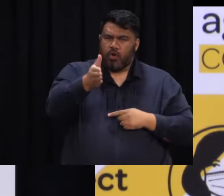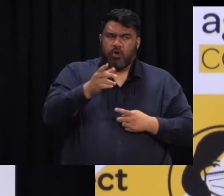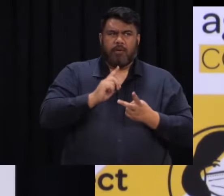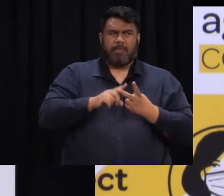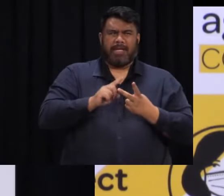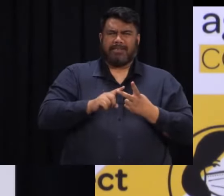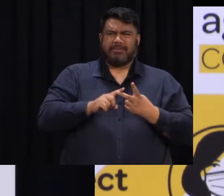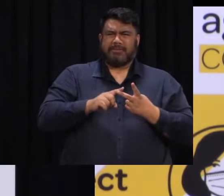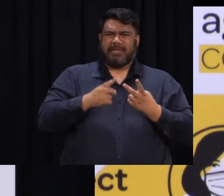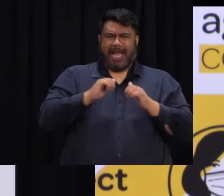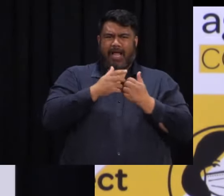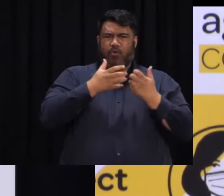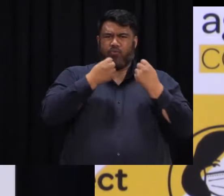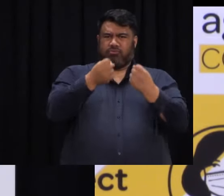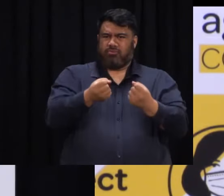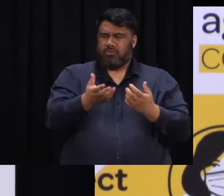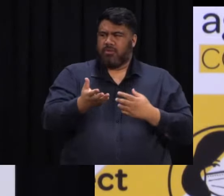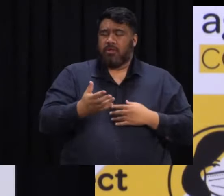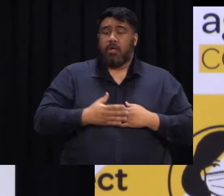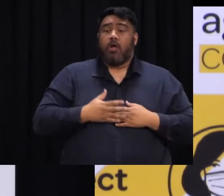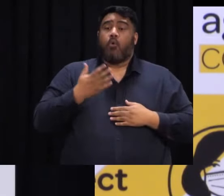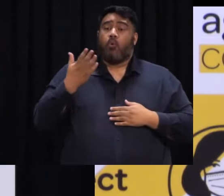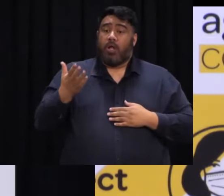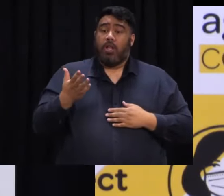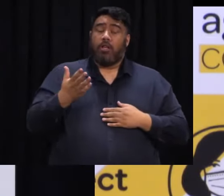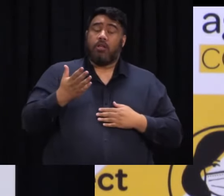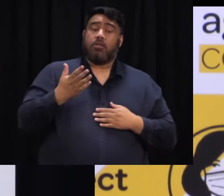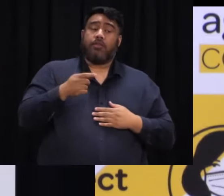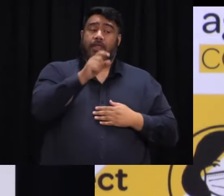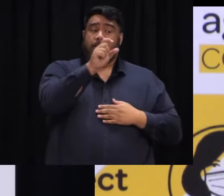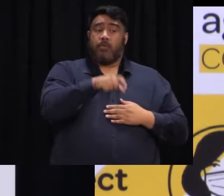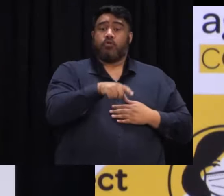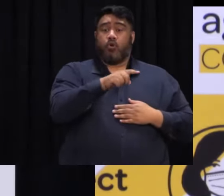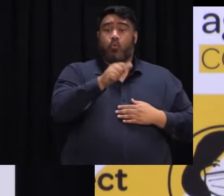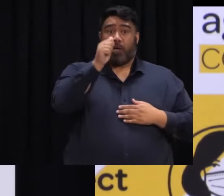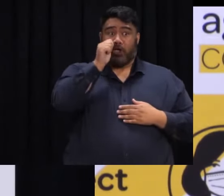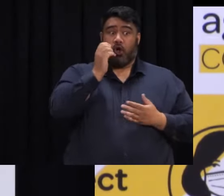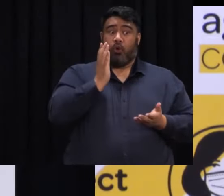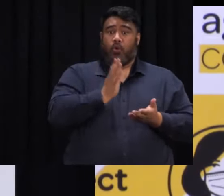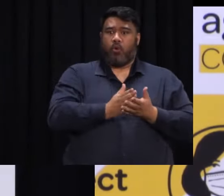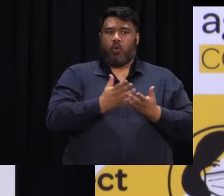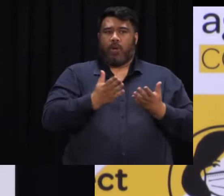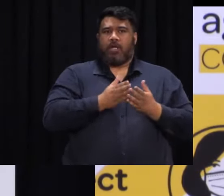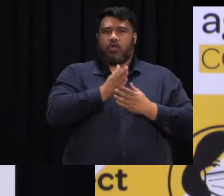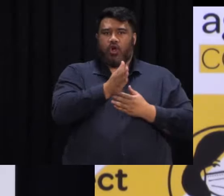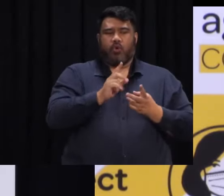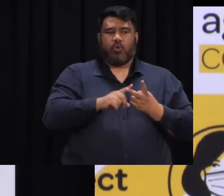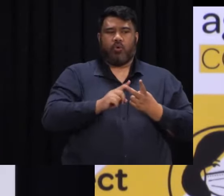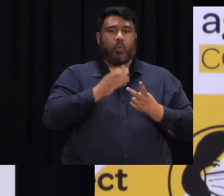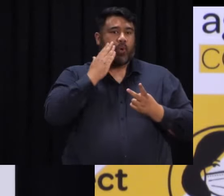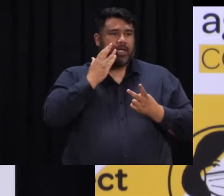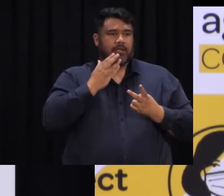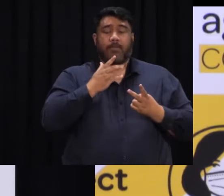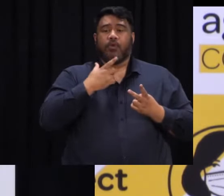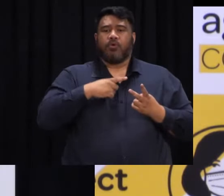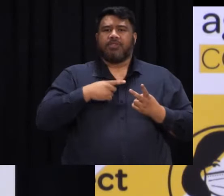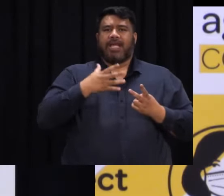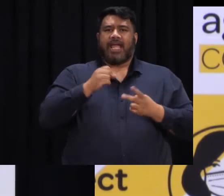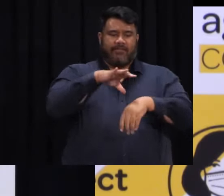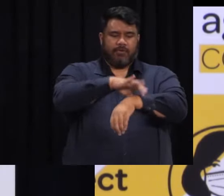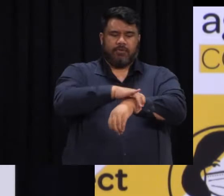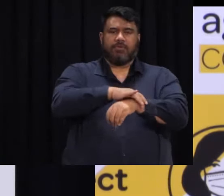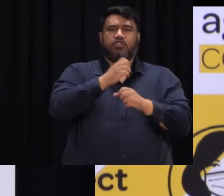have knowledge of every stop and movement, because this was someone who was on bail who was being GPS monitored. So that's the first